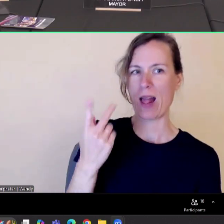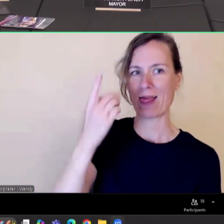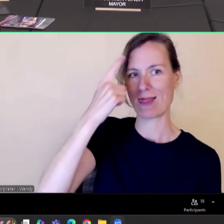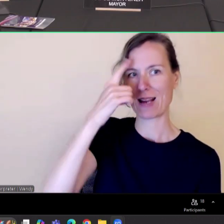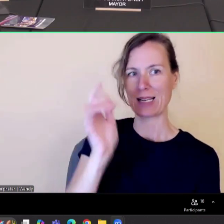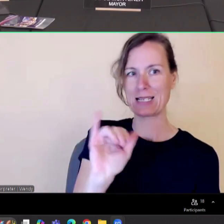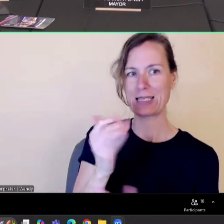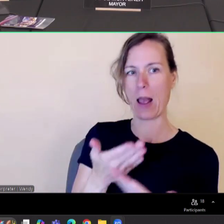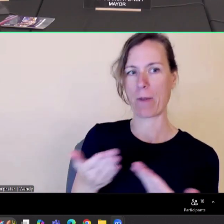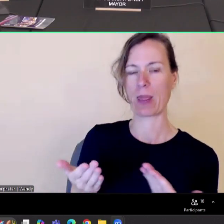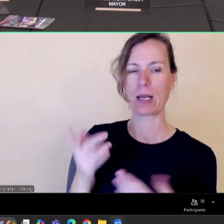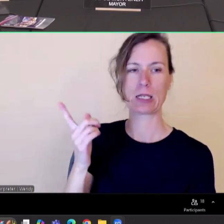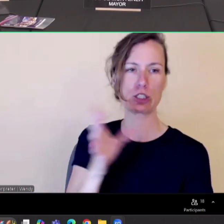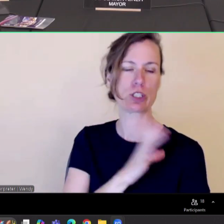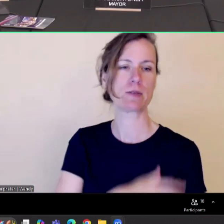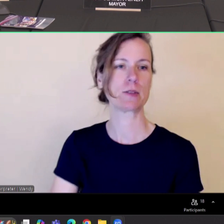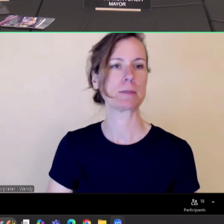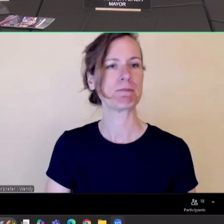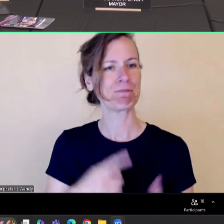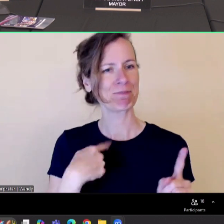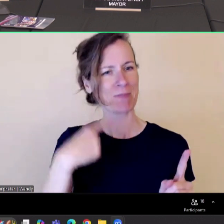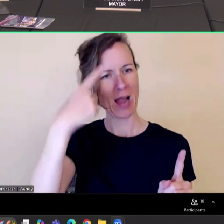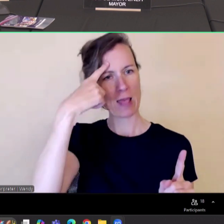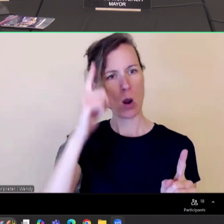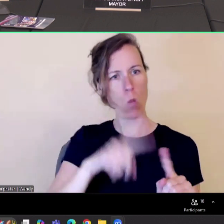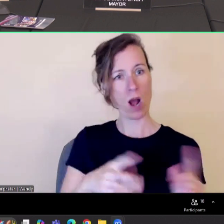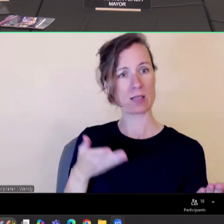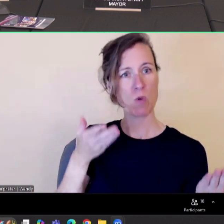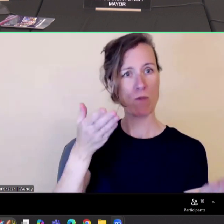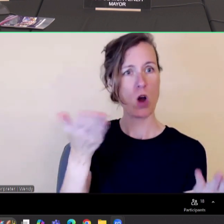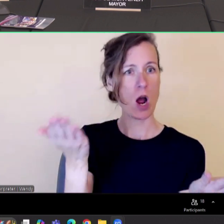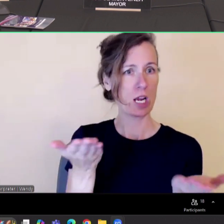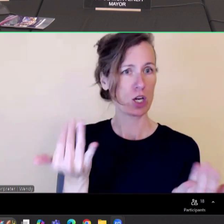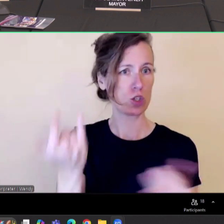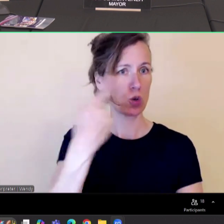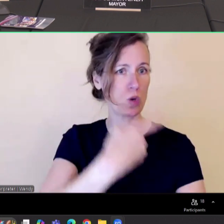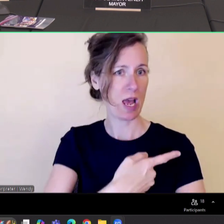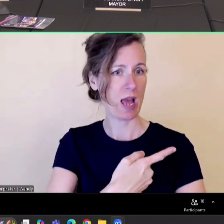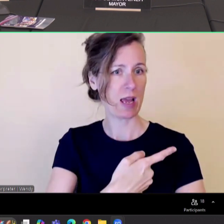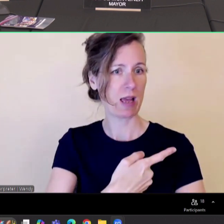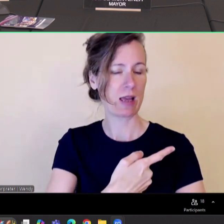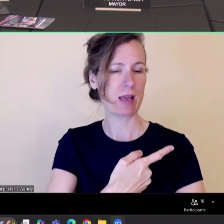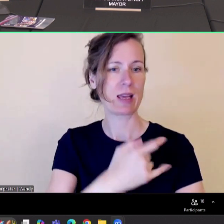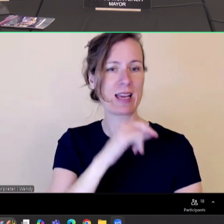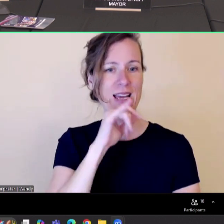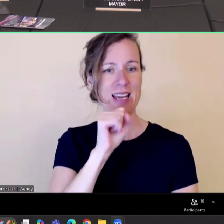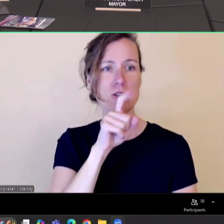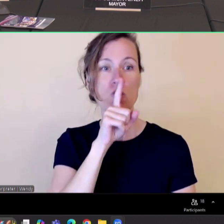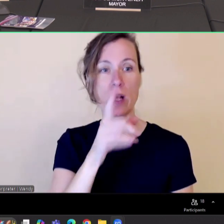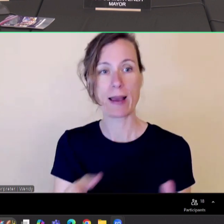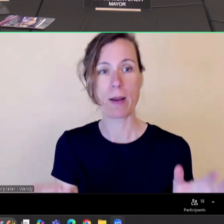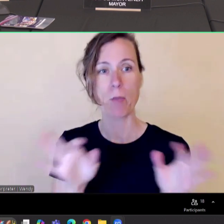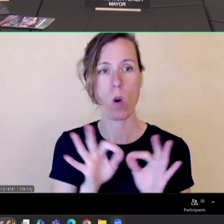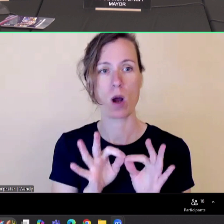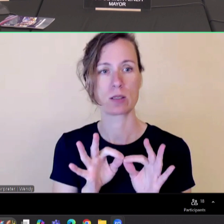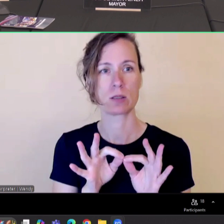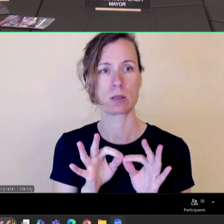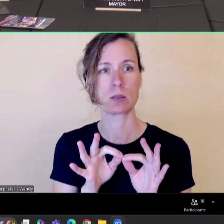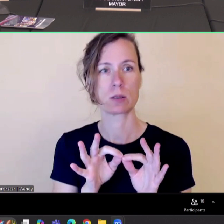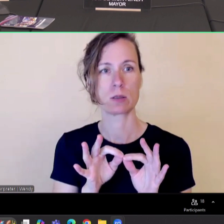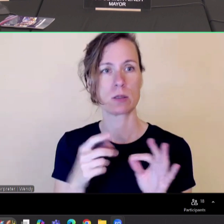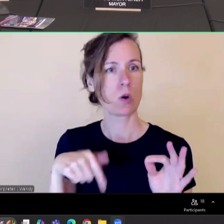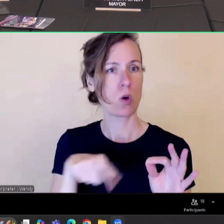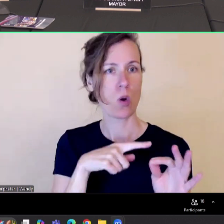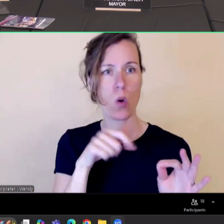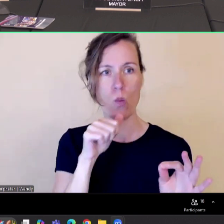been brought forward today from both the council members and community is really important. We do not live in